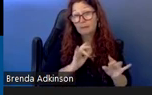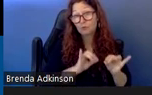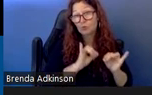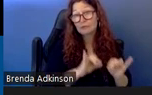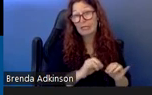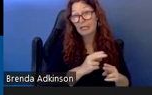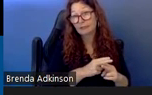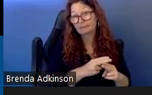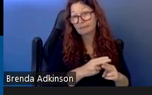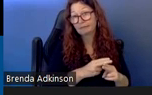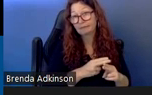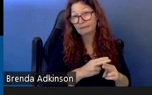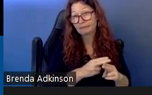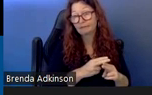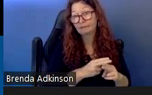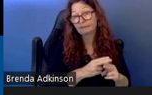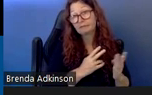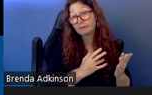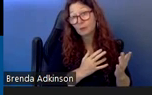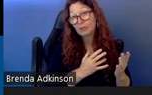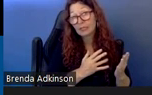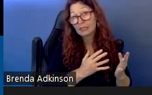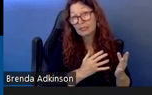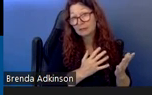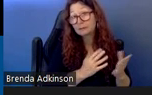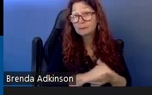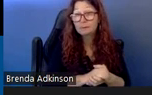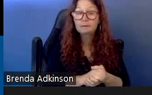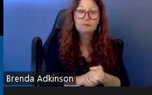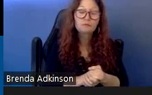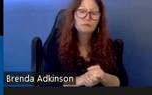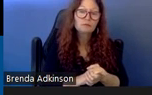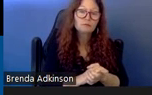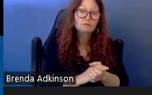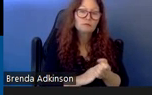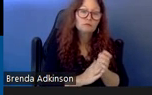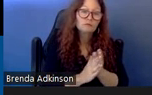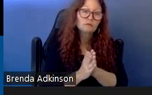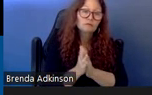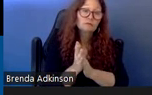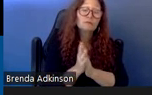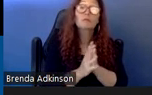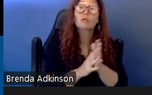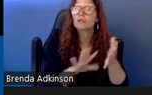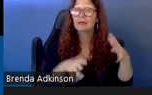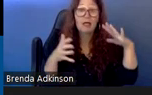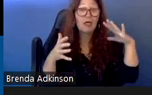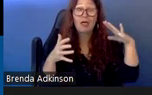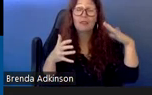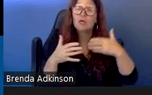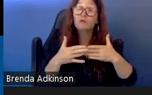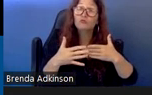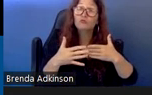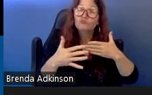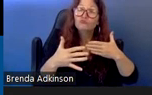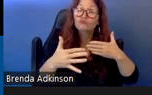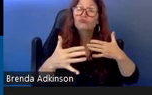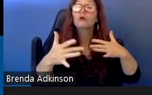families to shelter in. As the disaster stabilizes and as